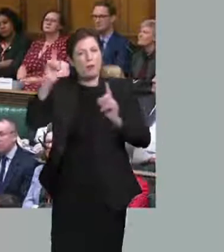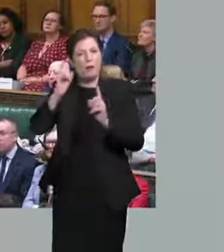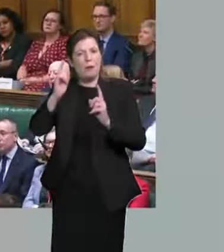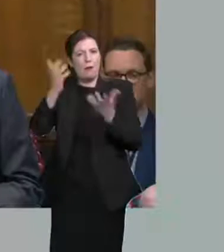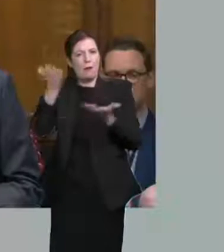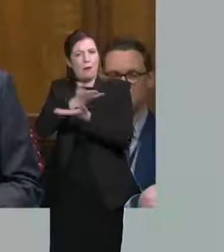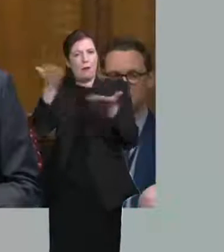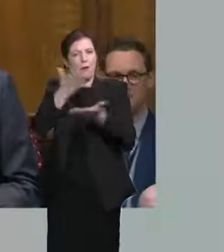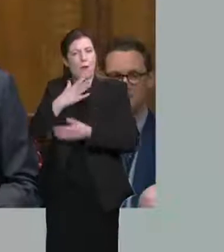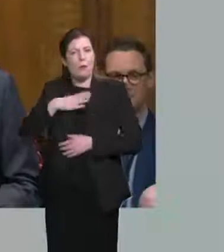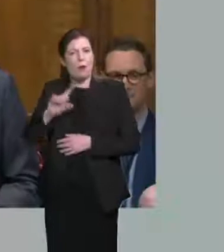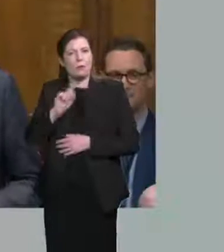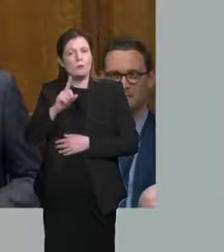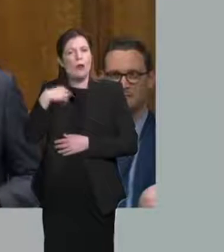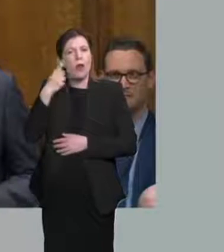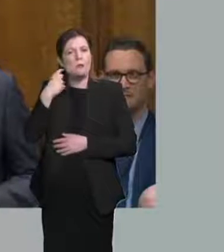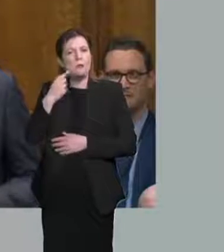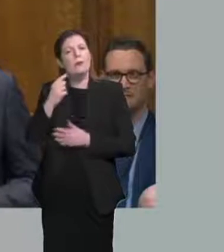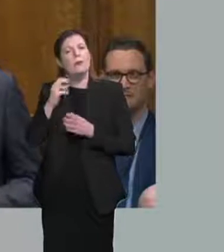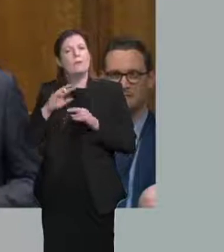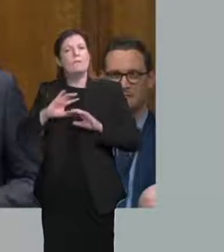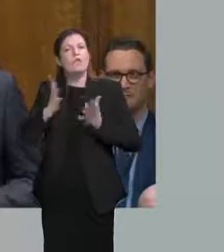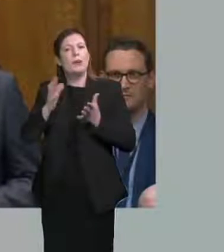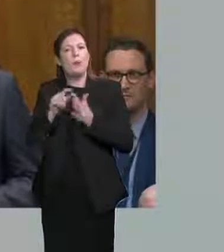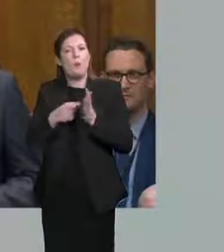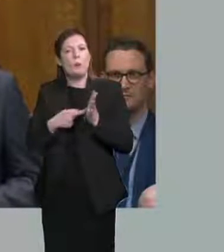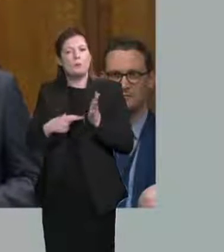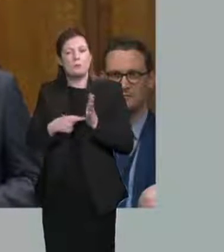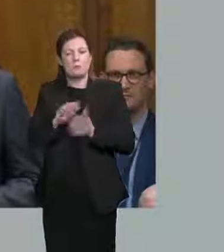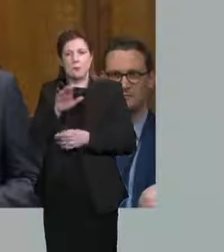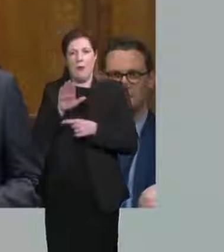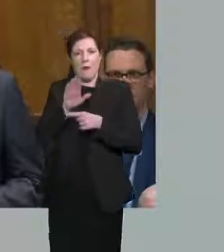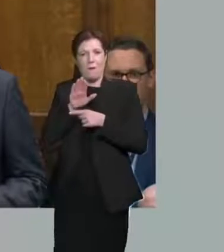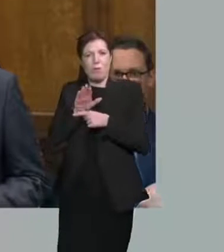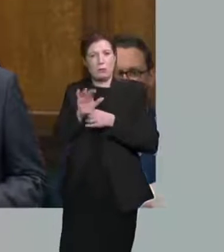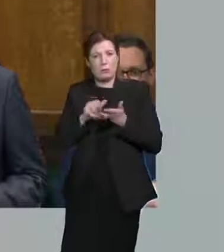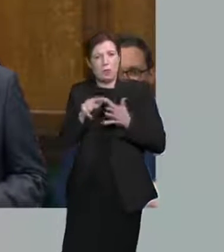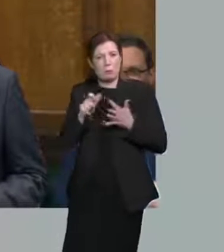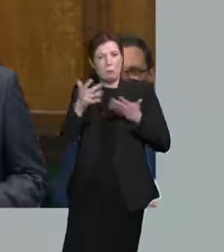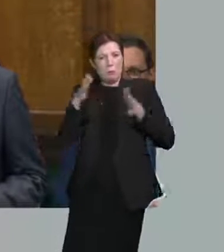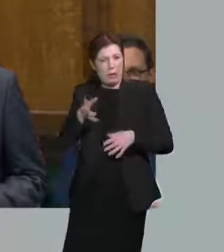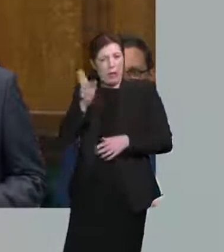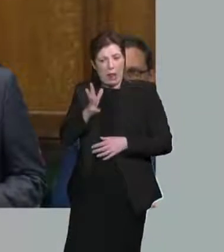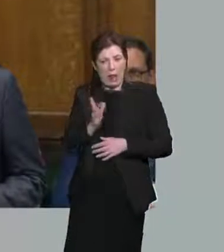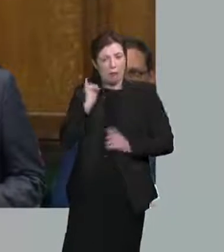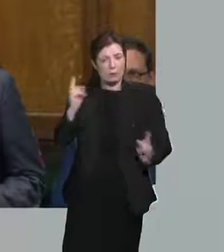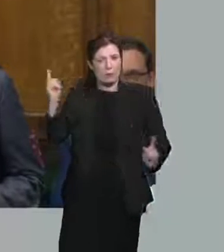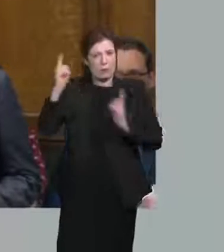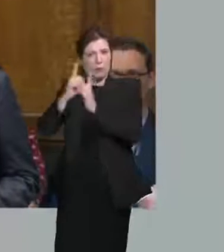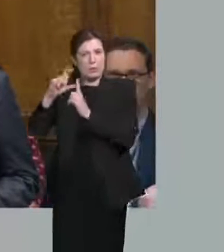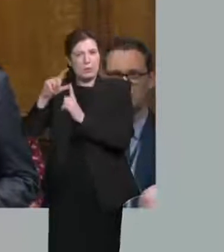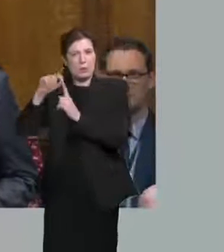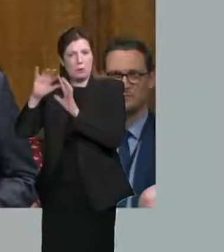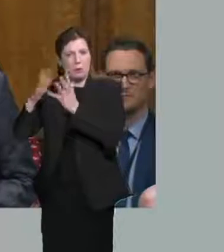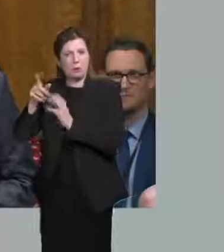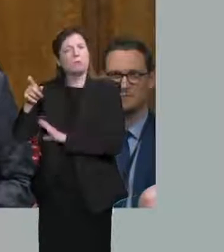port in London. And just last year, the Foreign Secretary met DP World as well. DP World